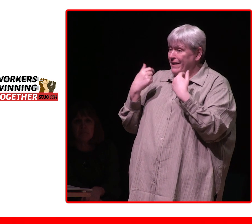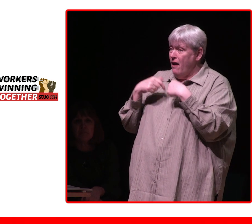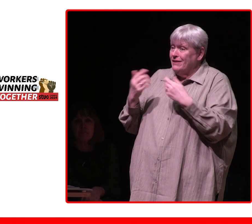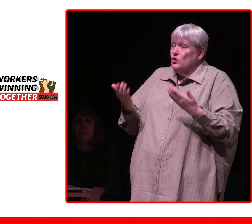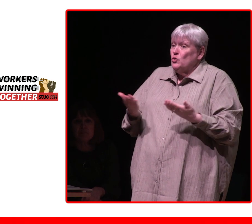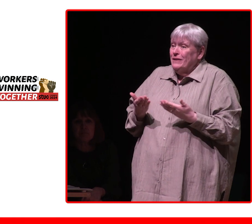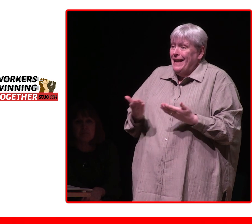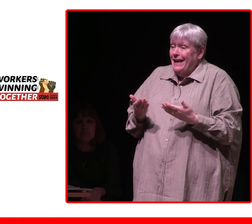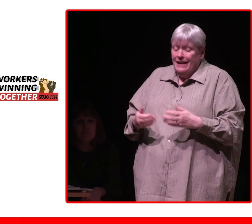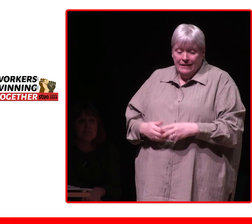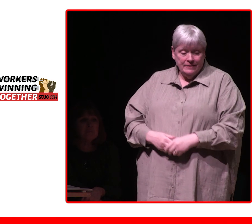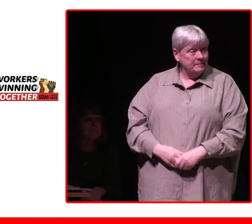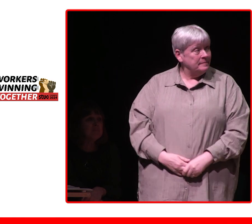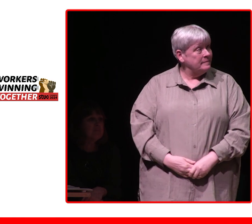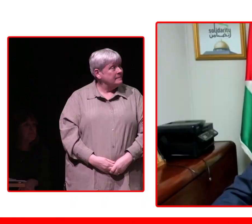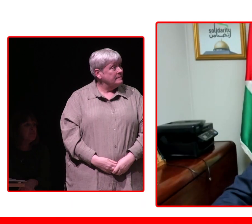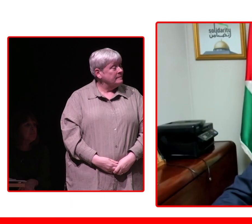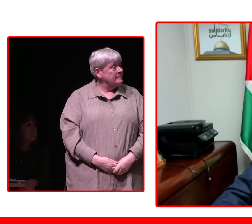today.